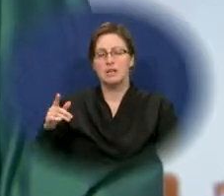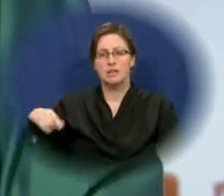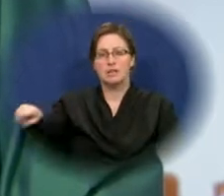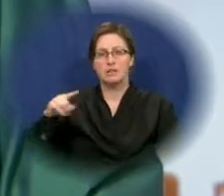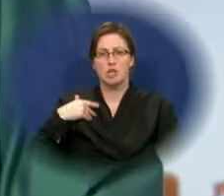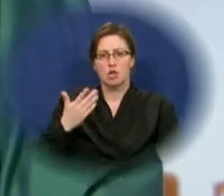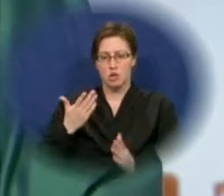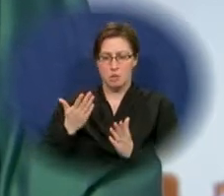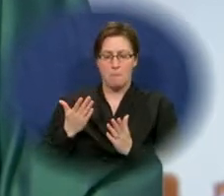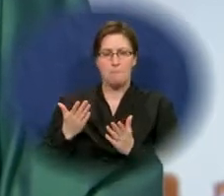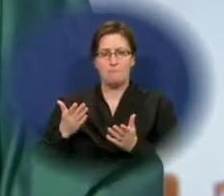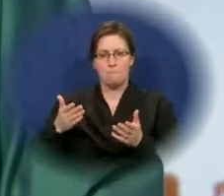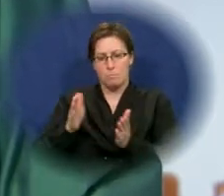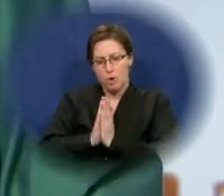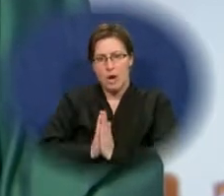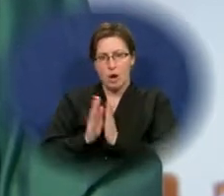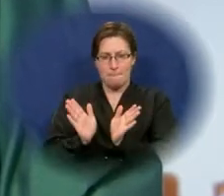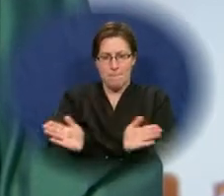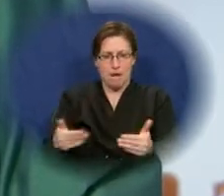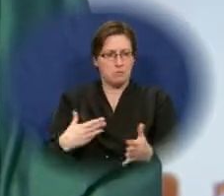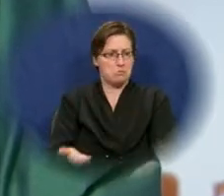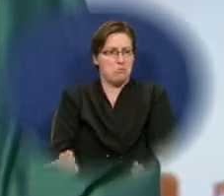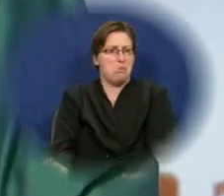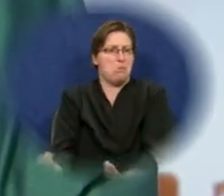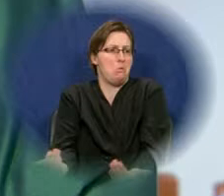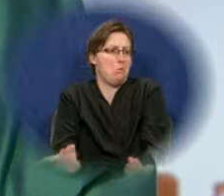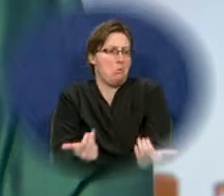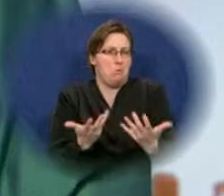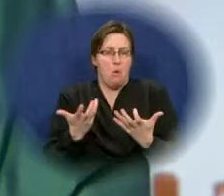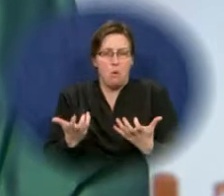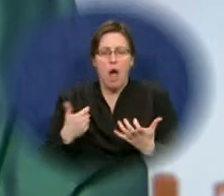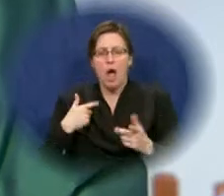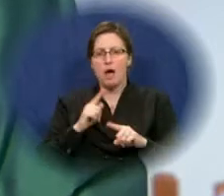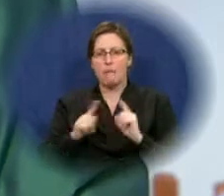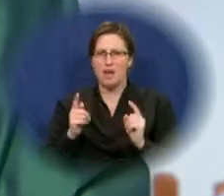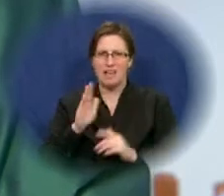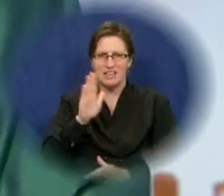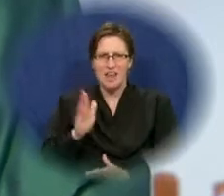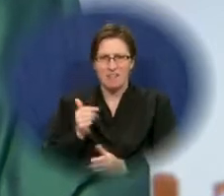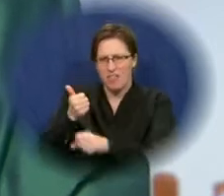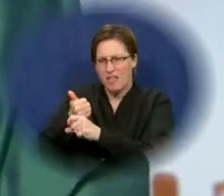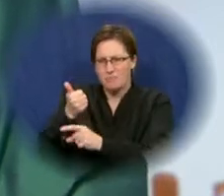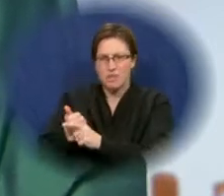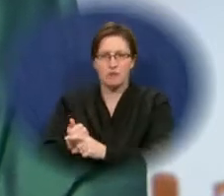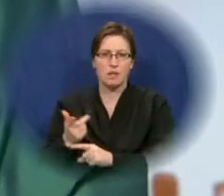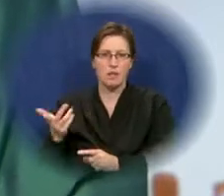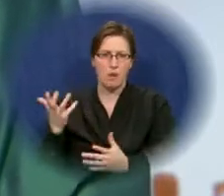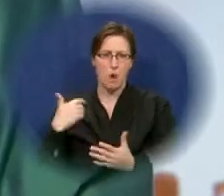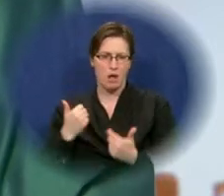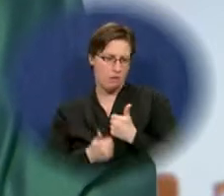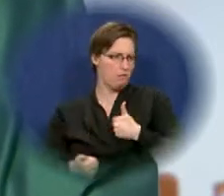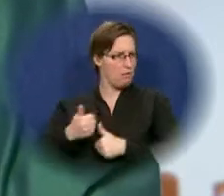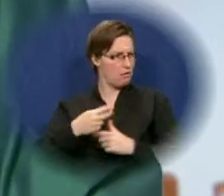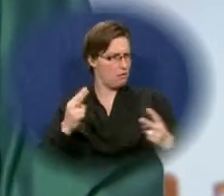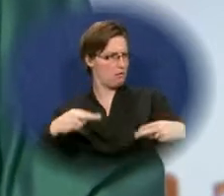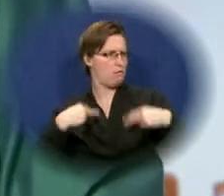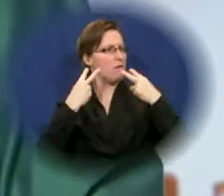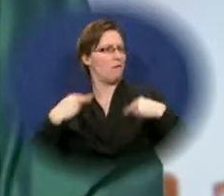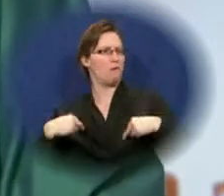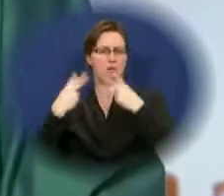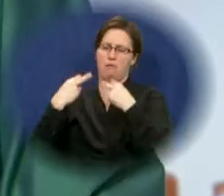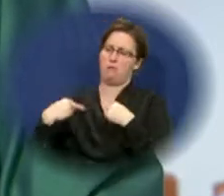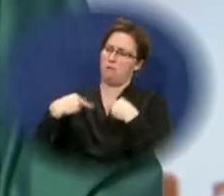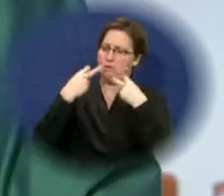their tassels. They love places of honor at banquets, seats of honor in the synagogues, greetings in marketplaces, and